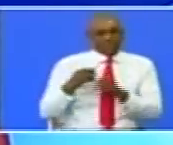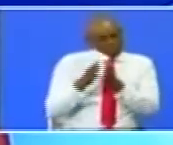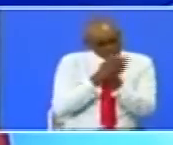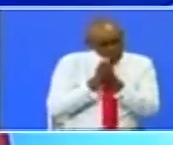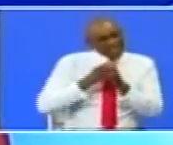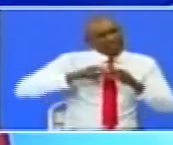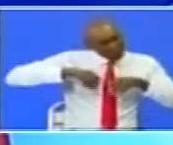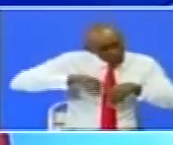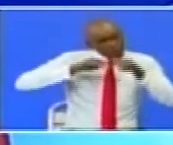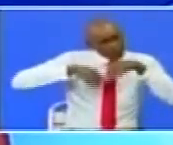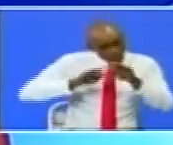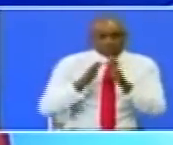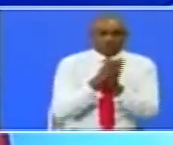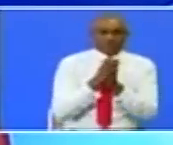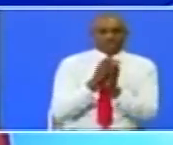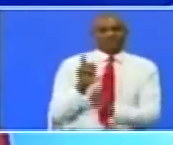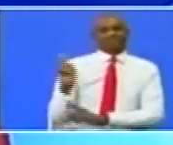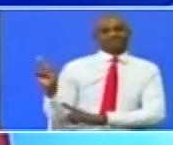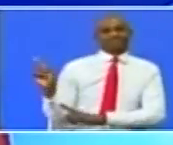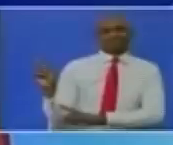report. Stigma Academy.